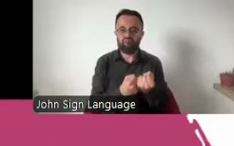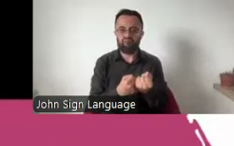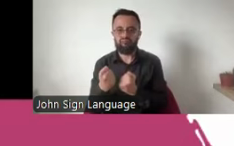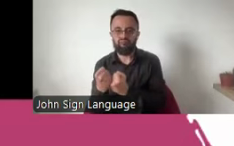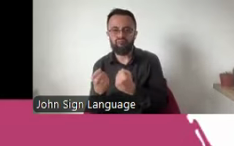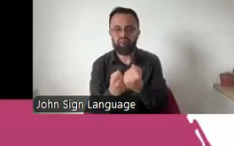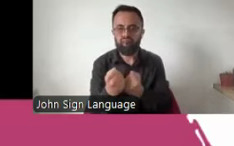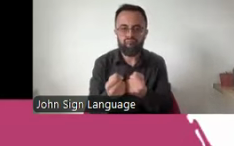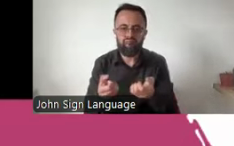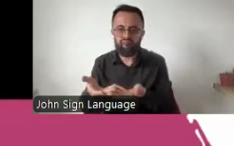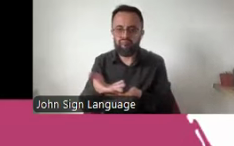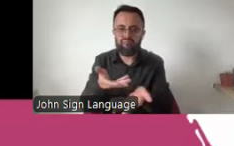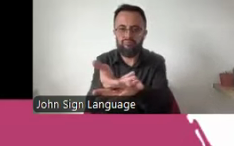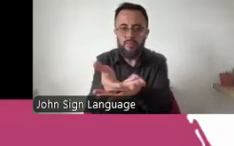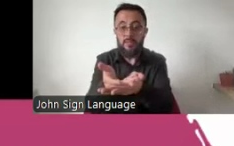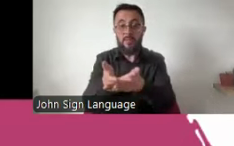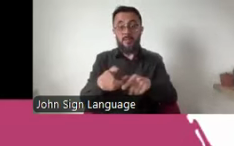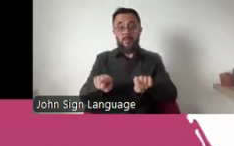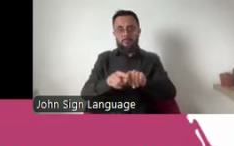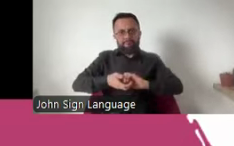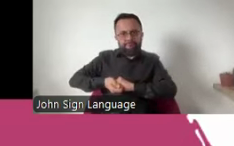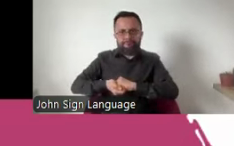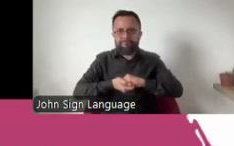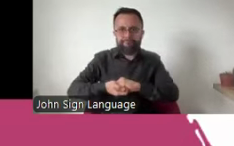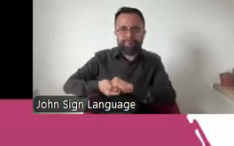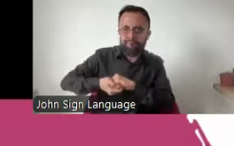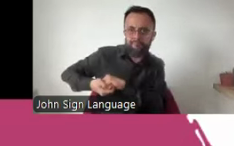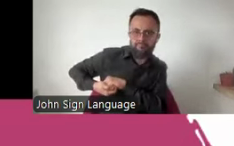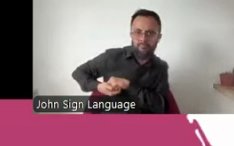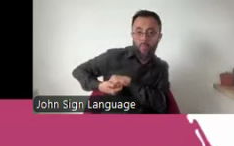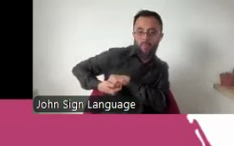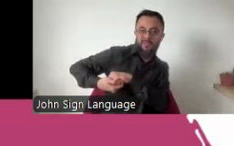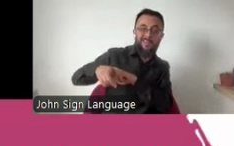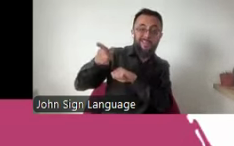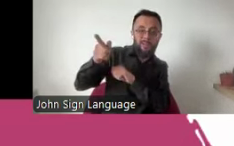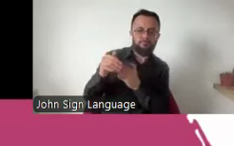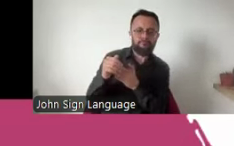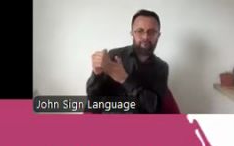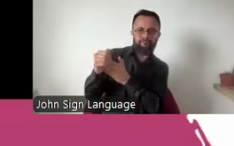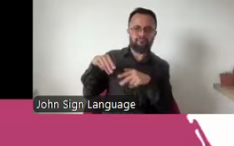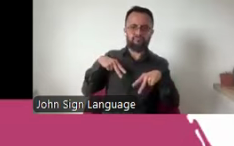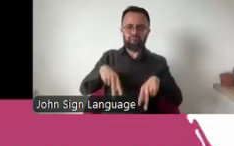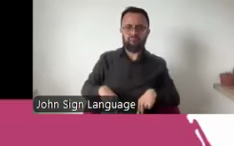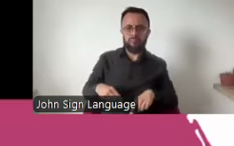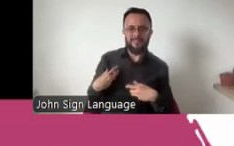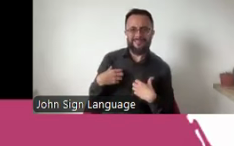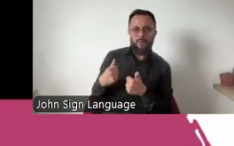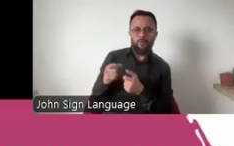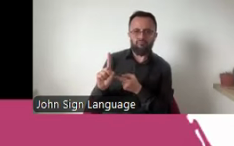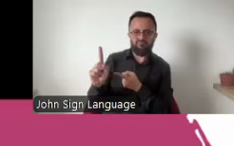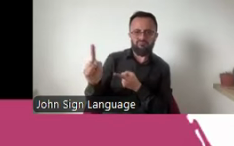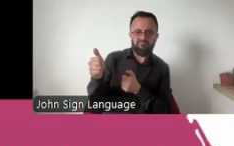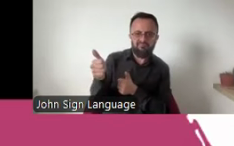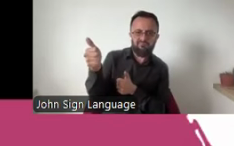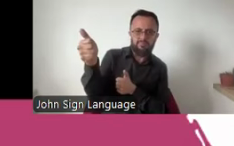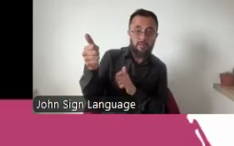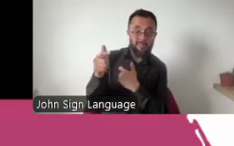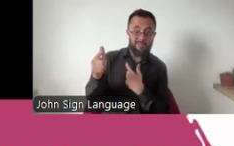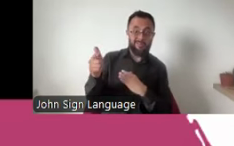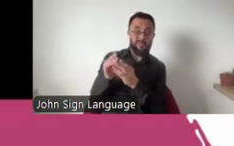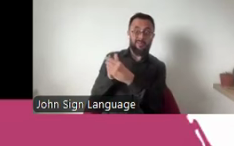this process through, but in collaboration with many other actors that can help not only in